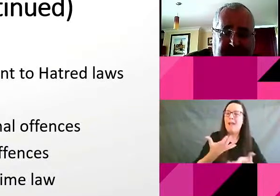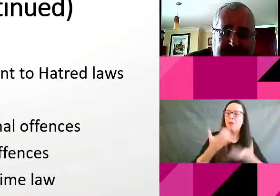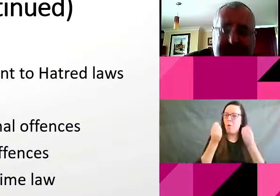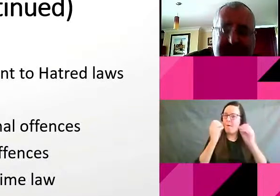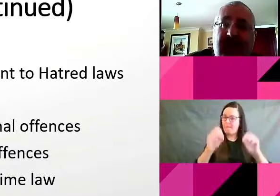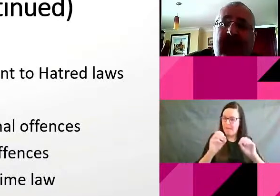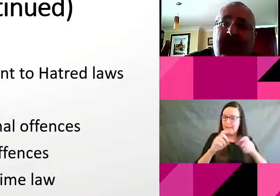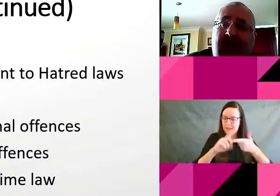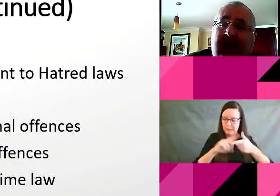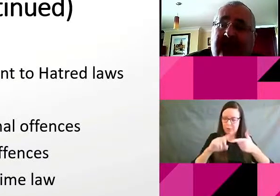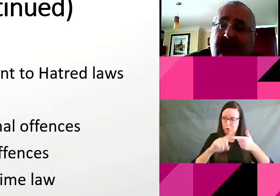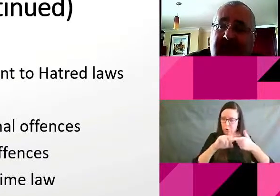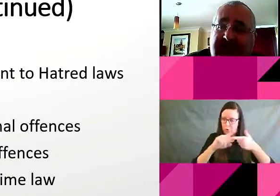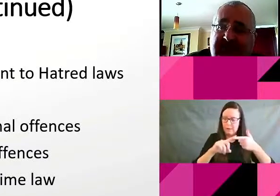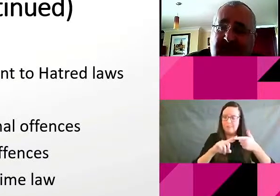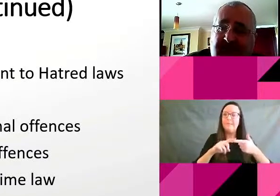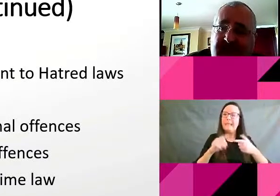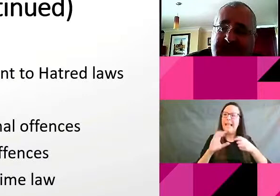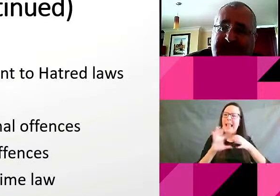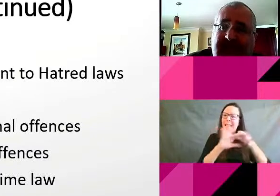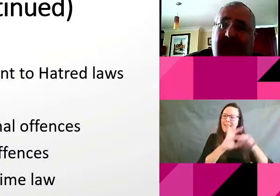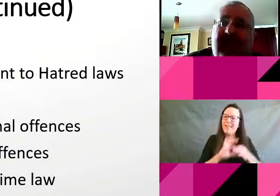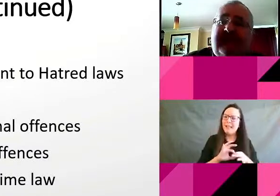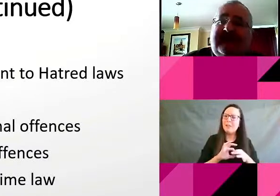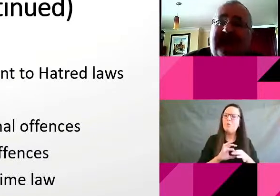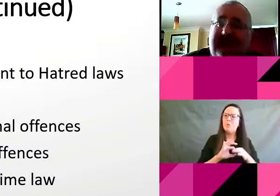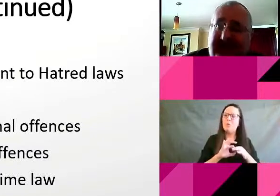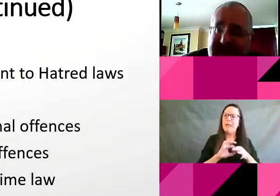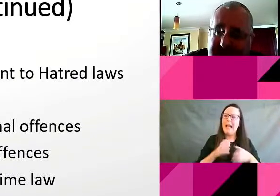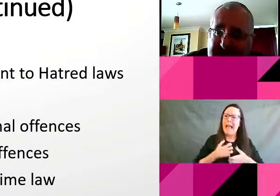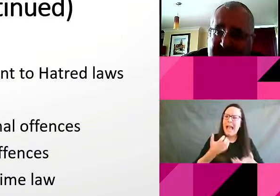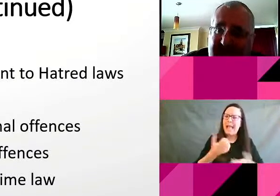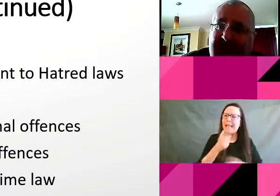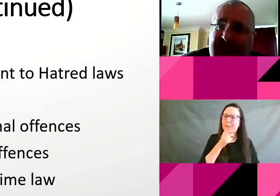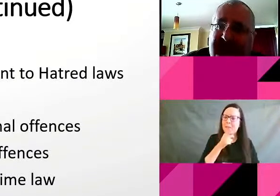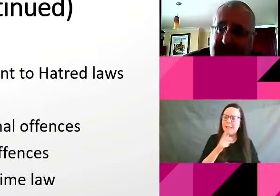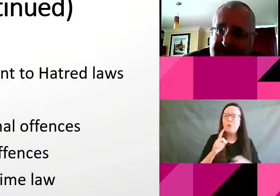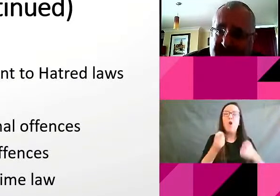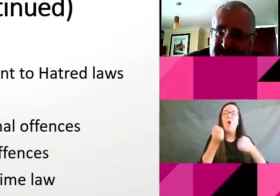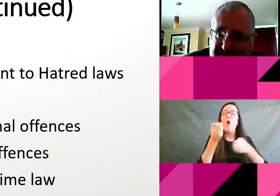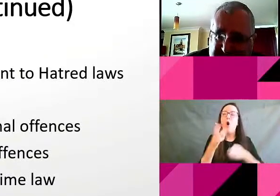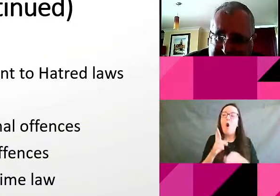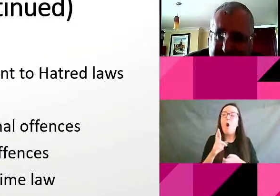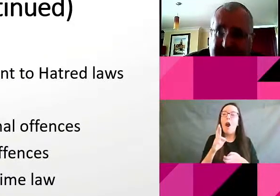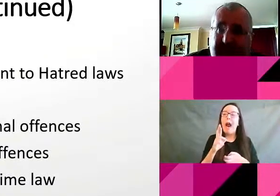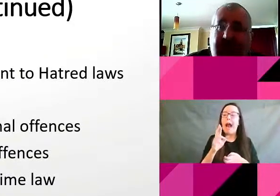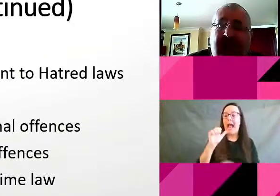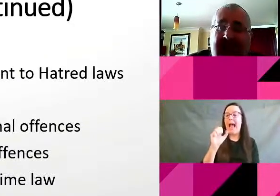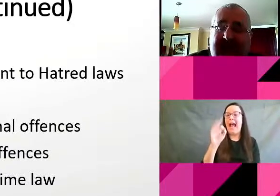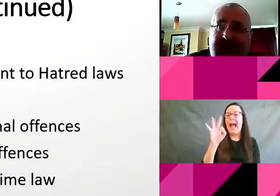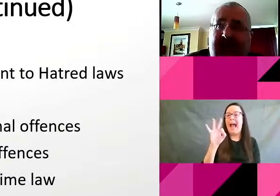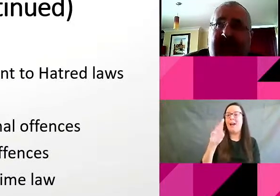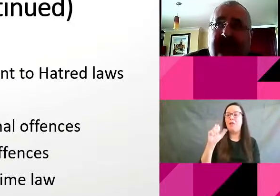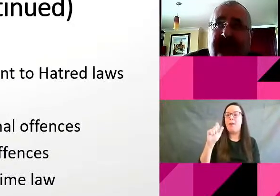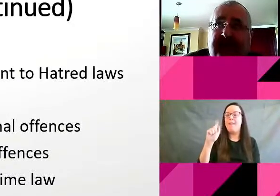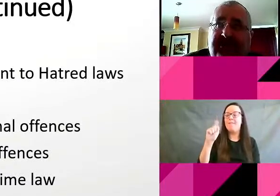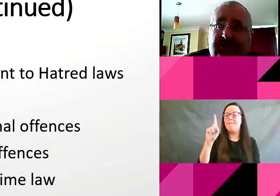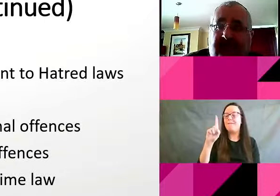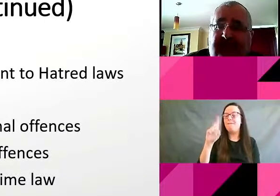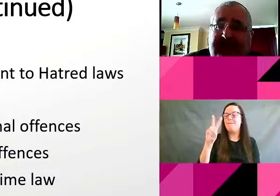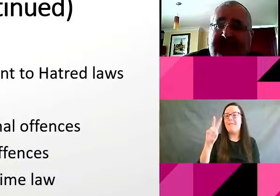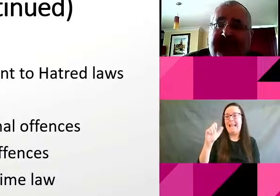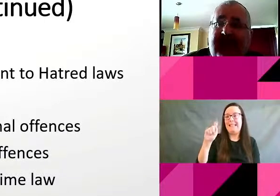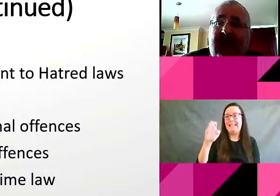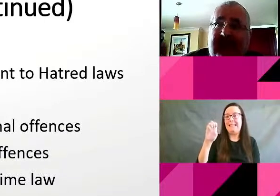also find aggravated offences and sentencing enhancement provisions. The